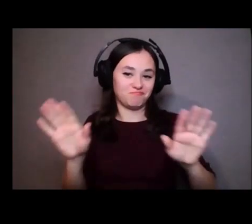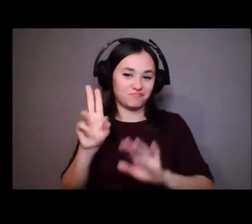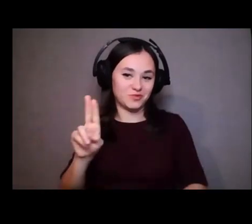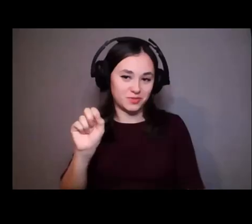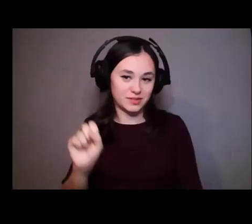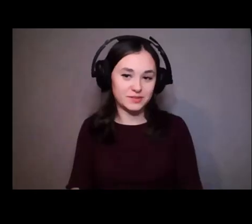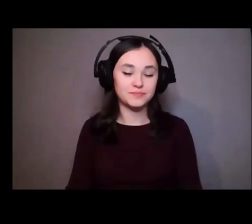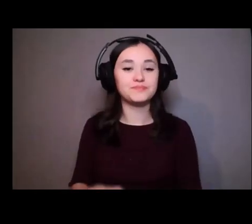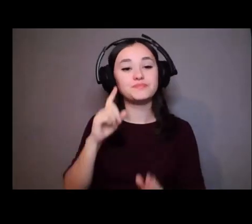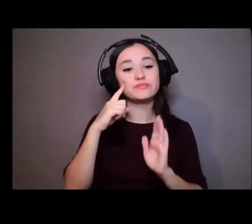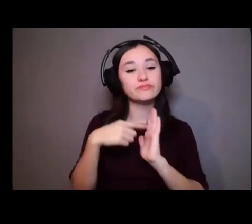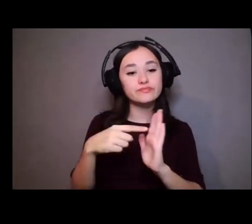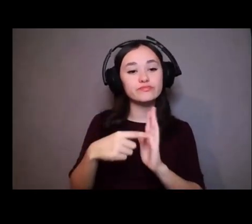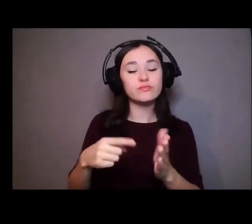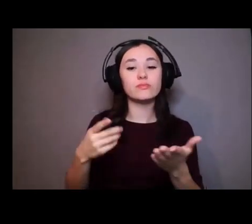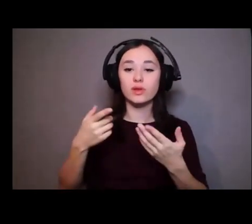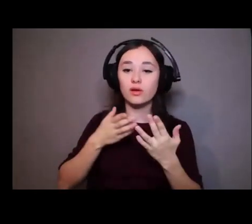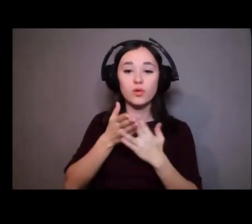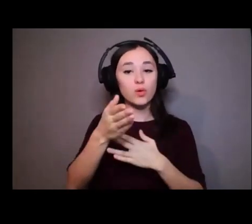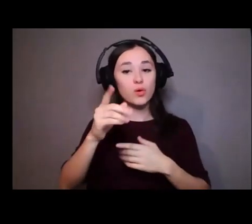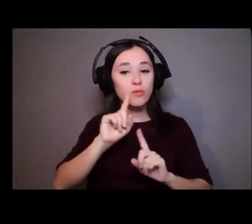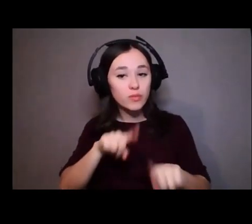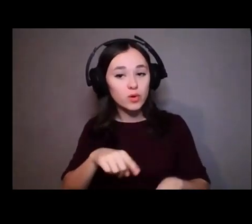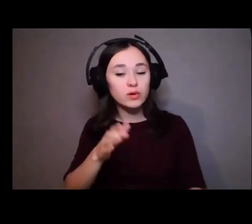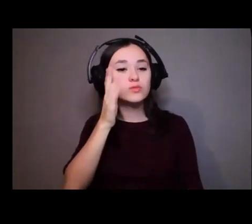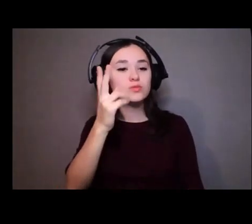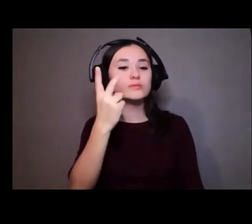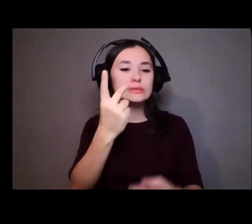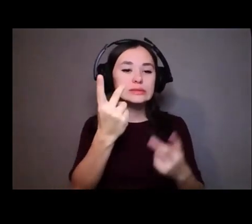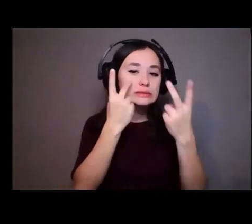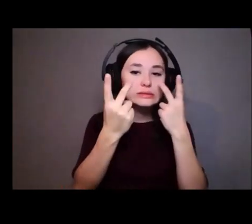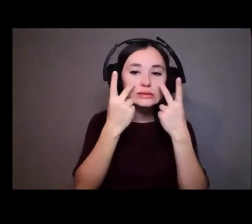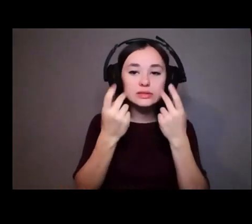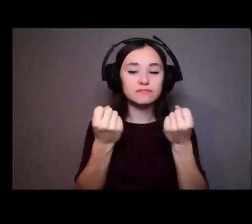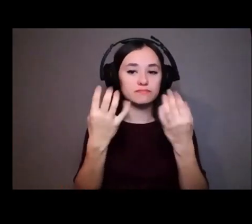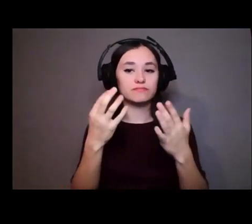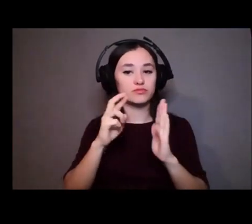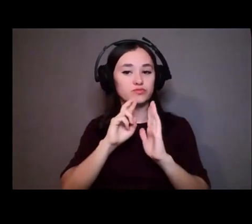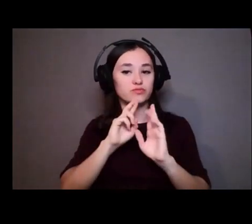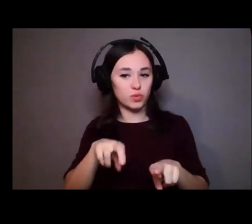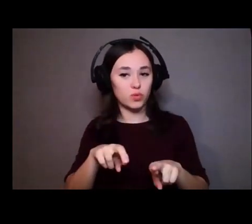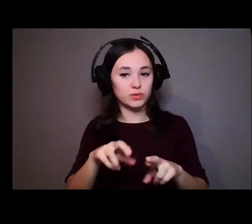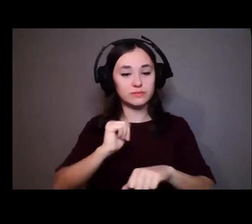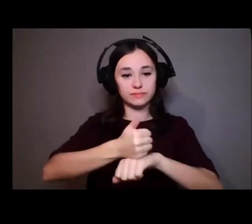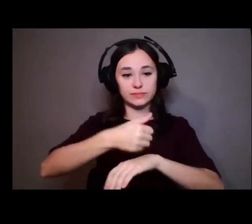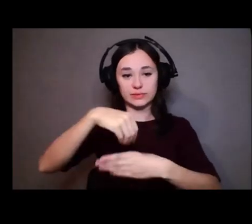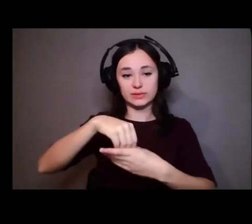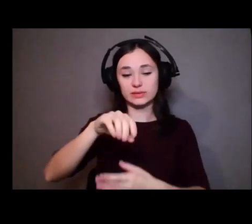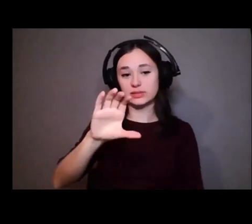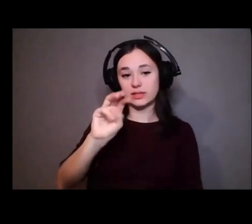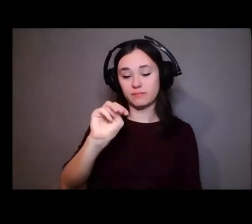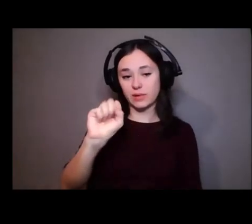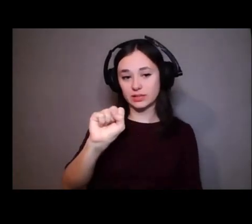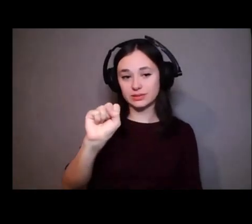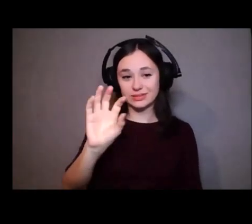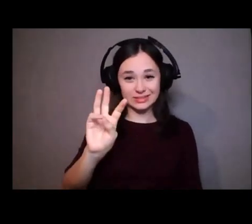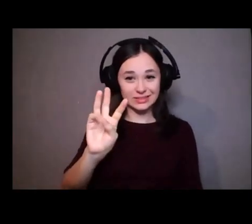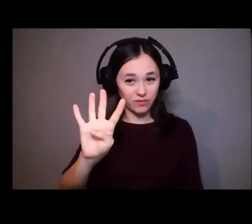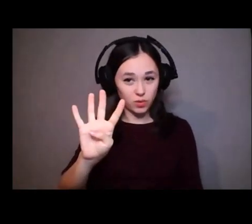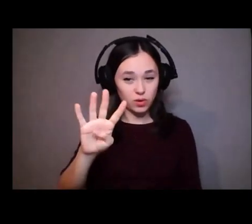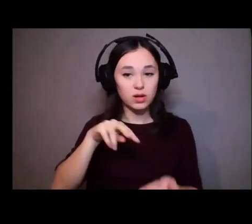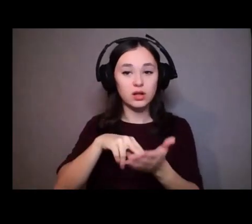example, throughout the reporting today, you'll see several analyses based in what's known as the CMS 64 reports, which are